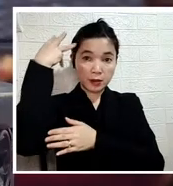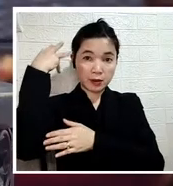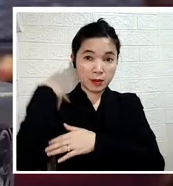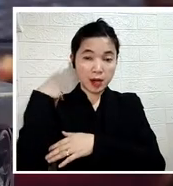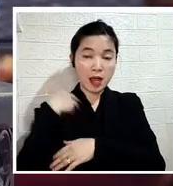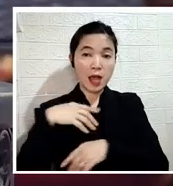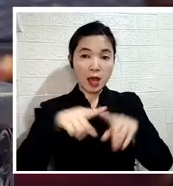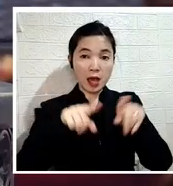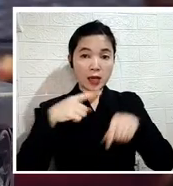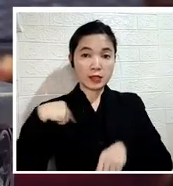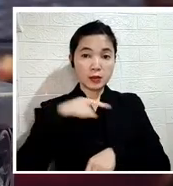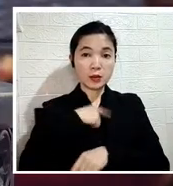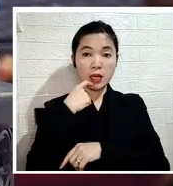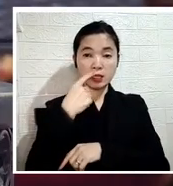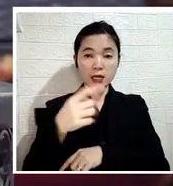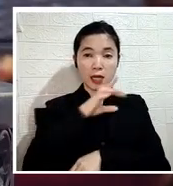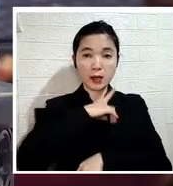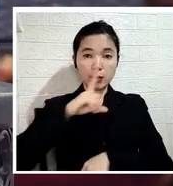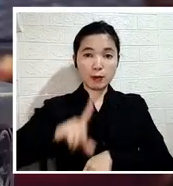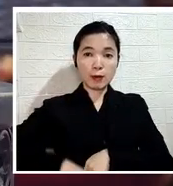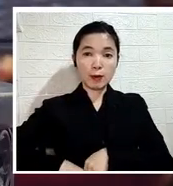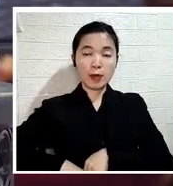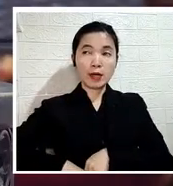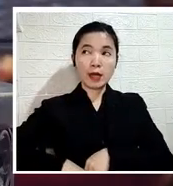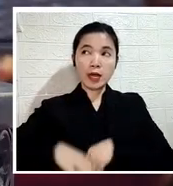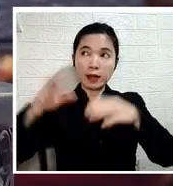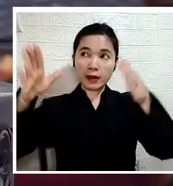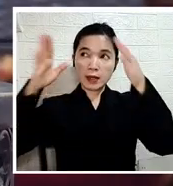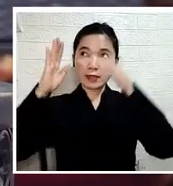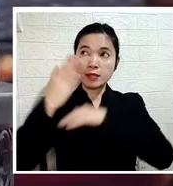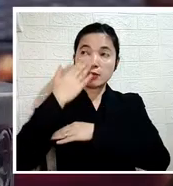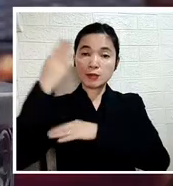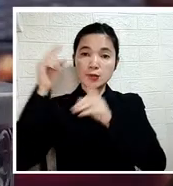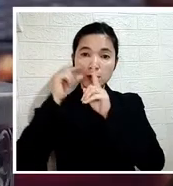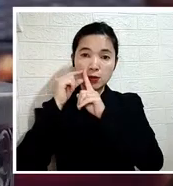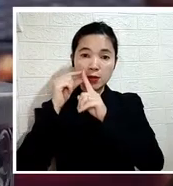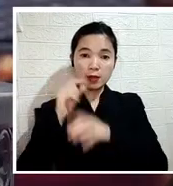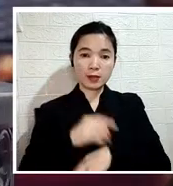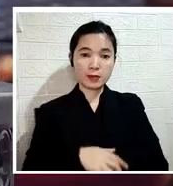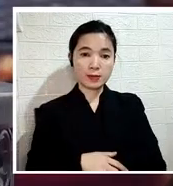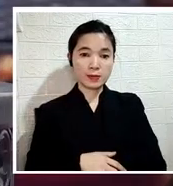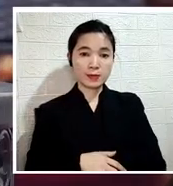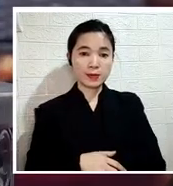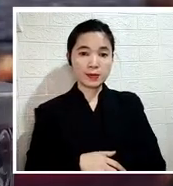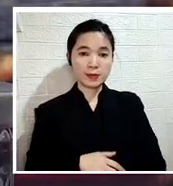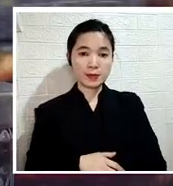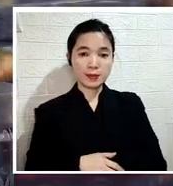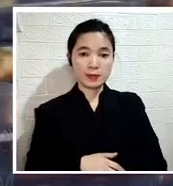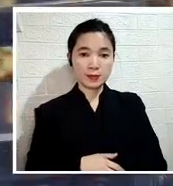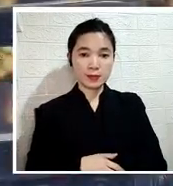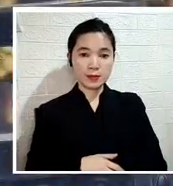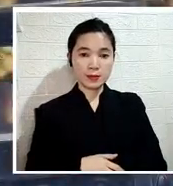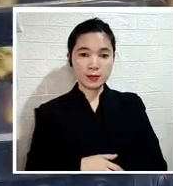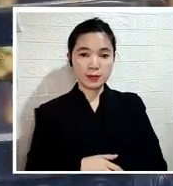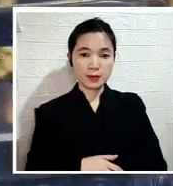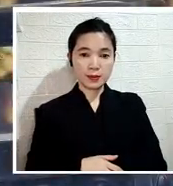say, Lord, let us listen to your word. Lord, let us listen to your